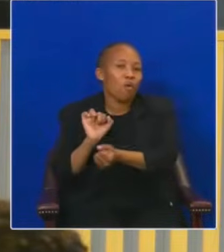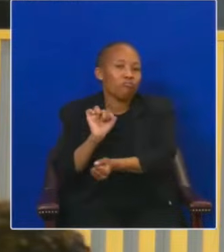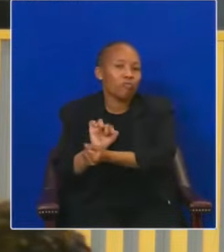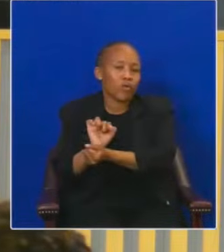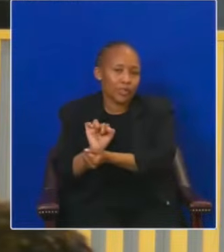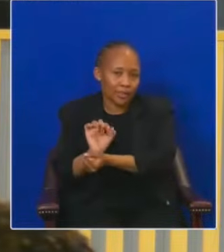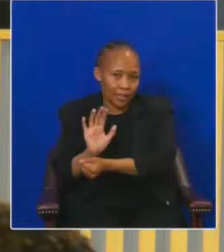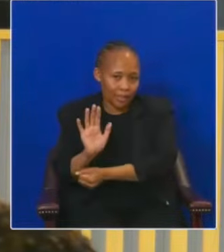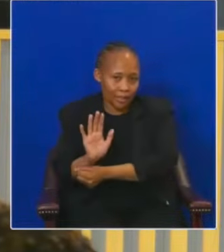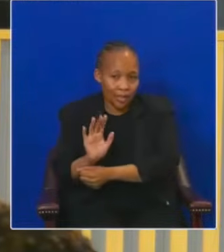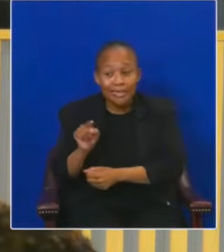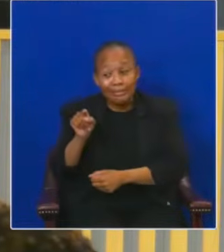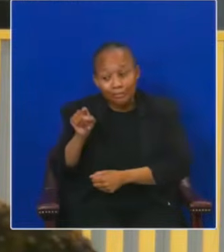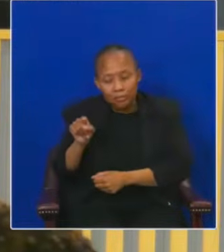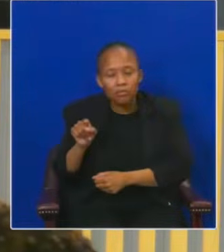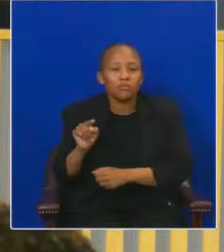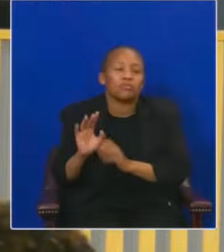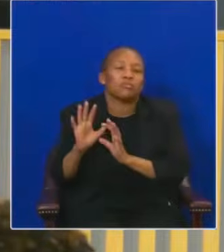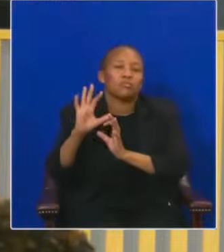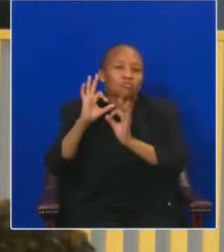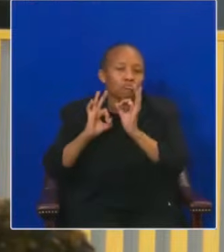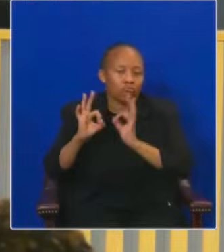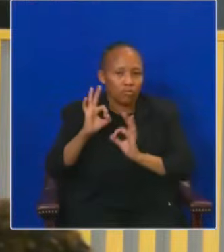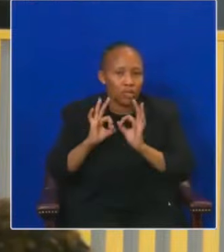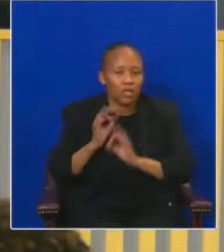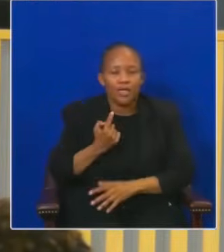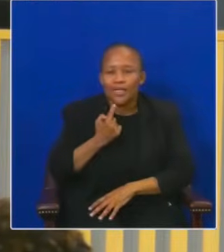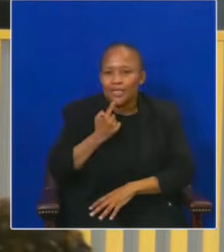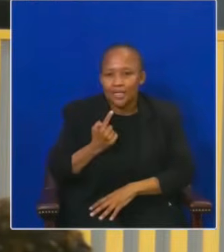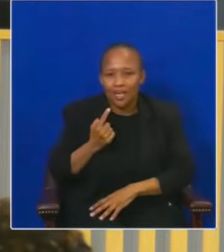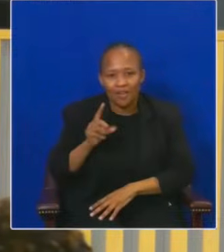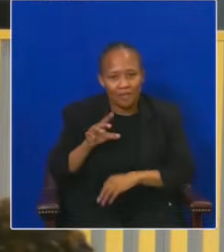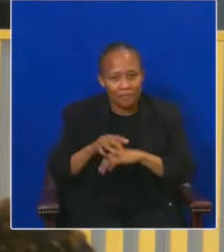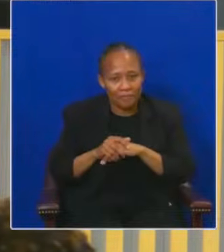indicated that he had